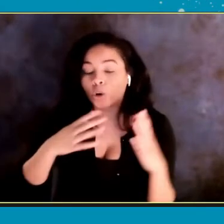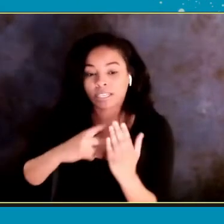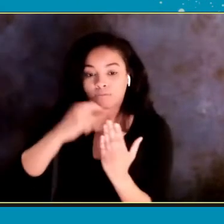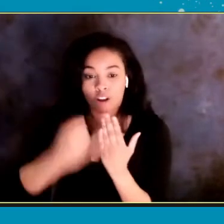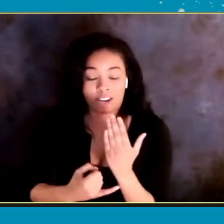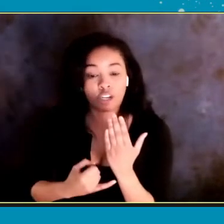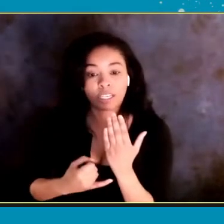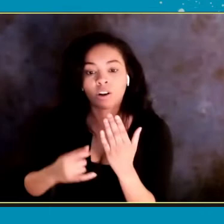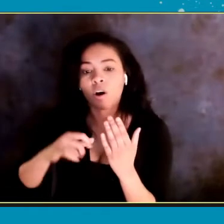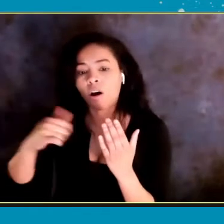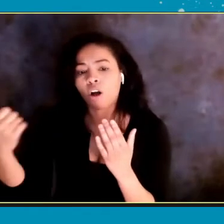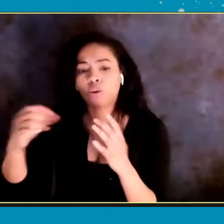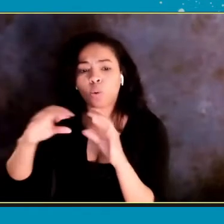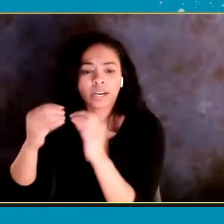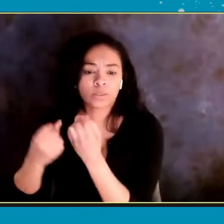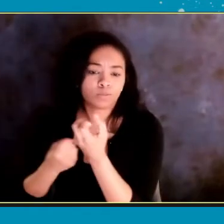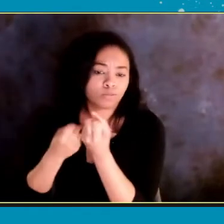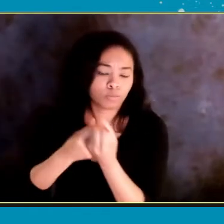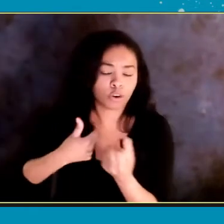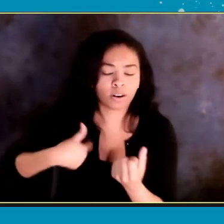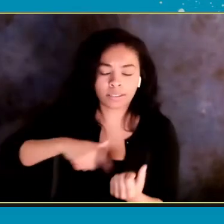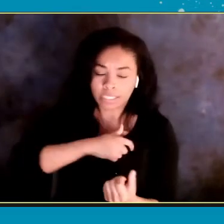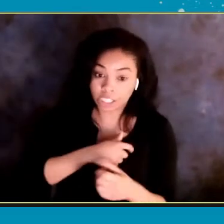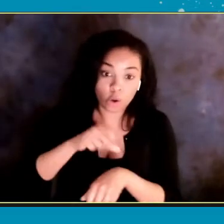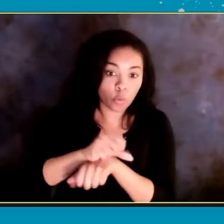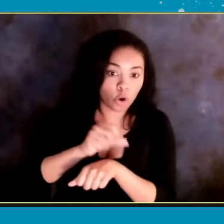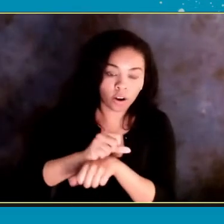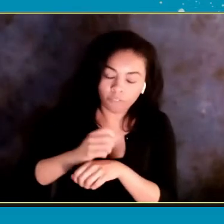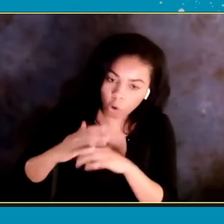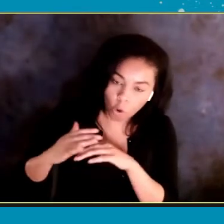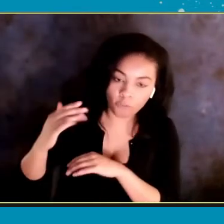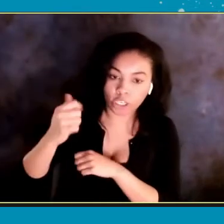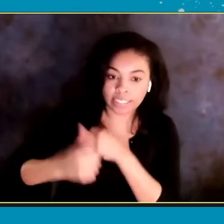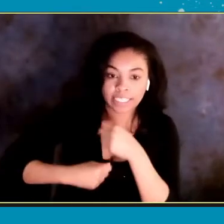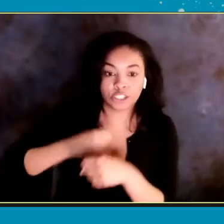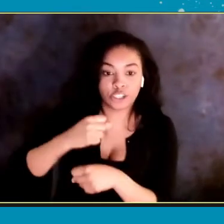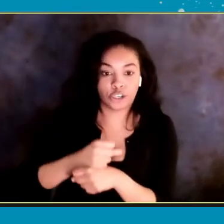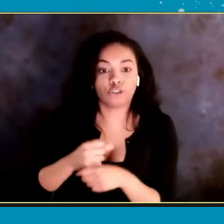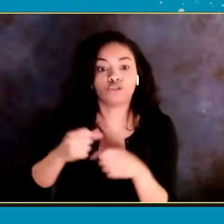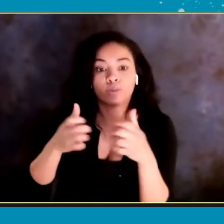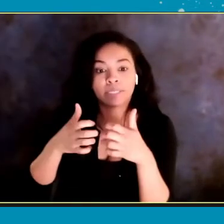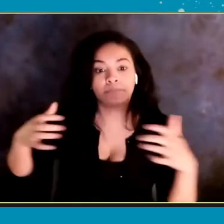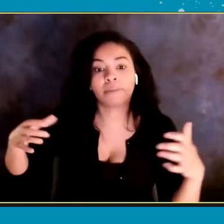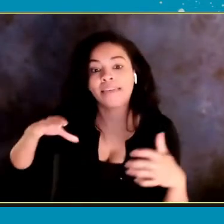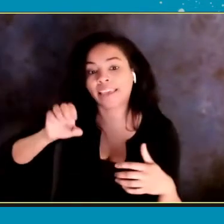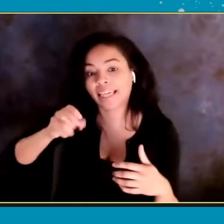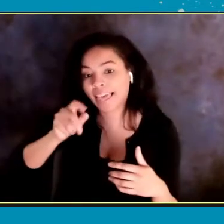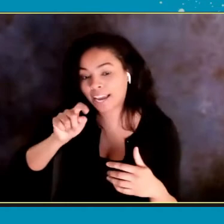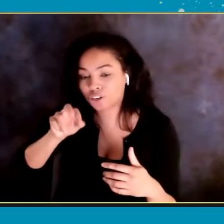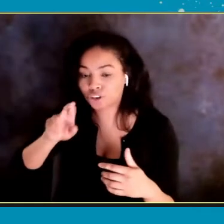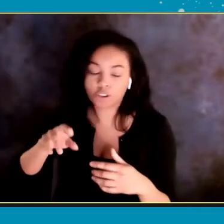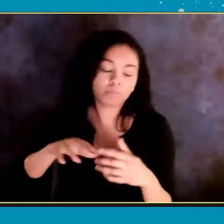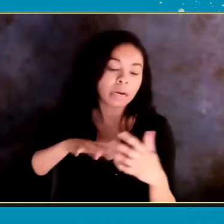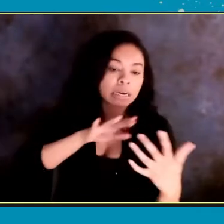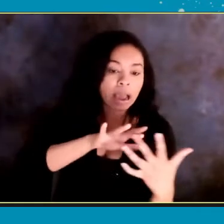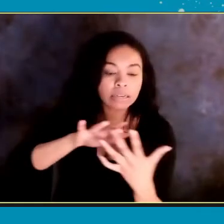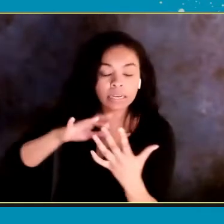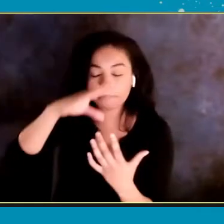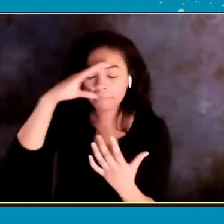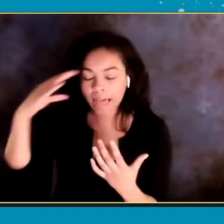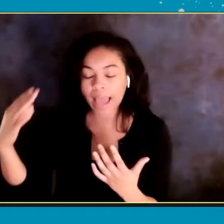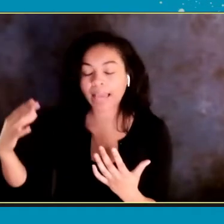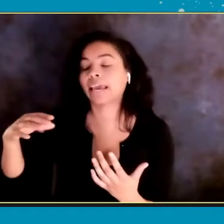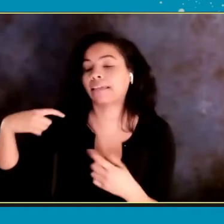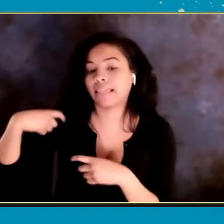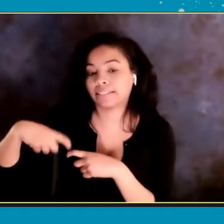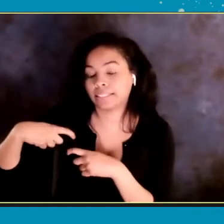worked for over a decade to expand the electorate in the state of Texas by reaching out to Black and Latino communities in our